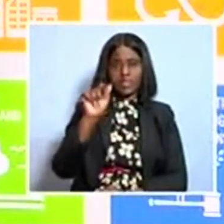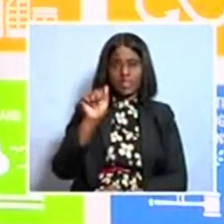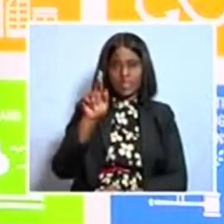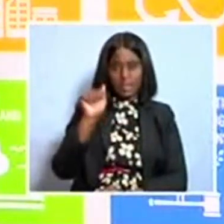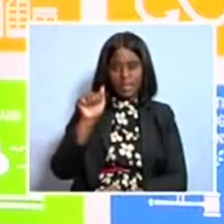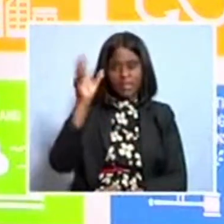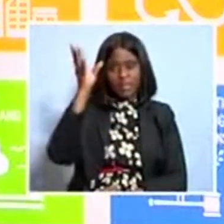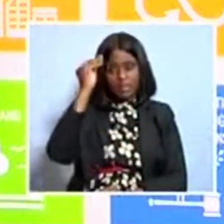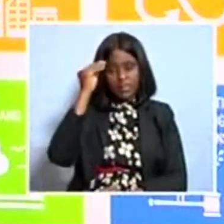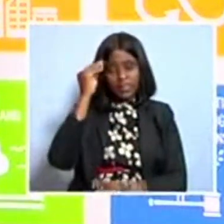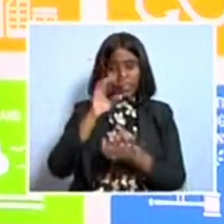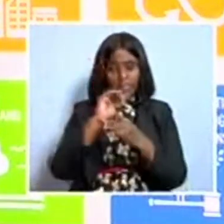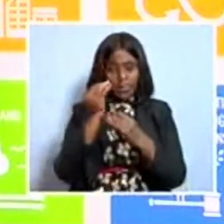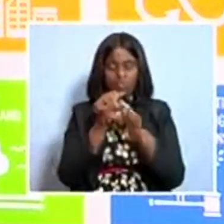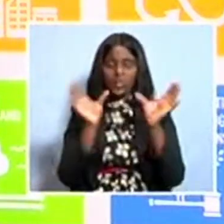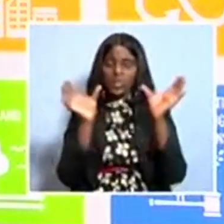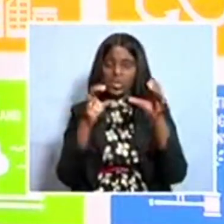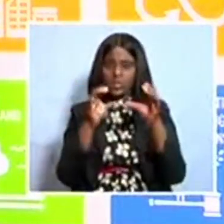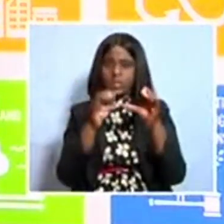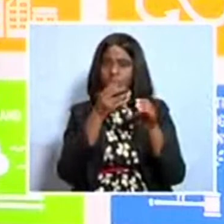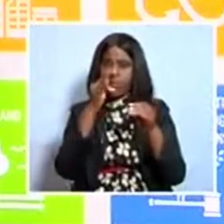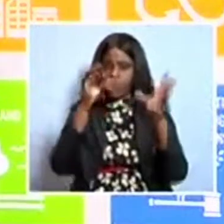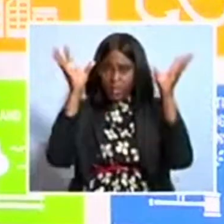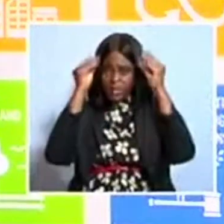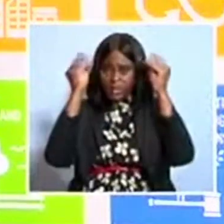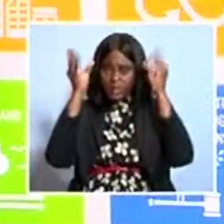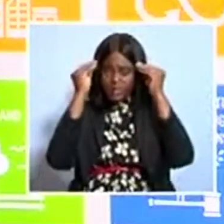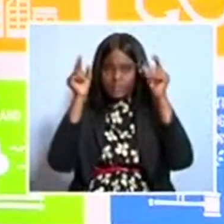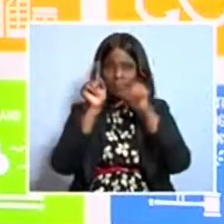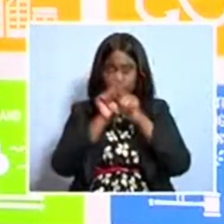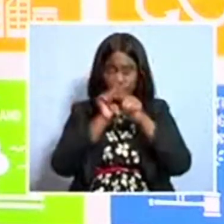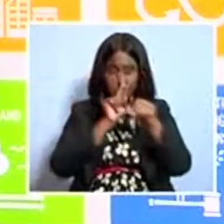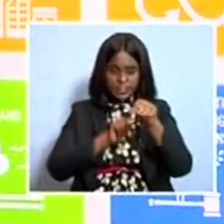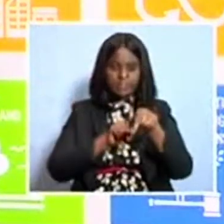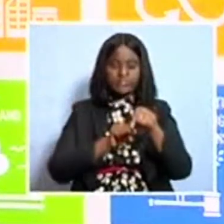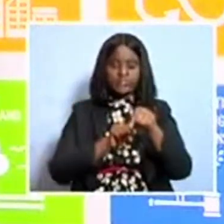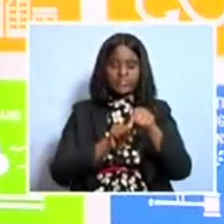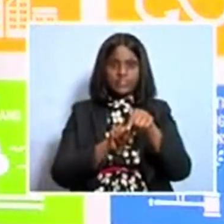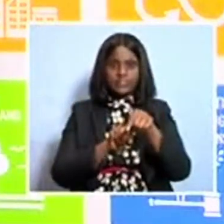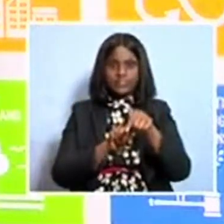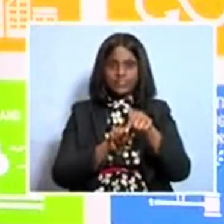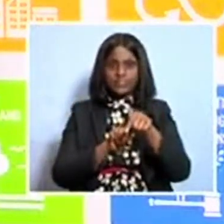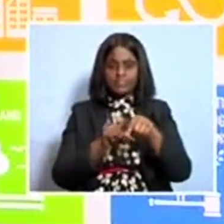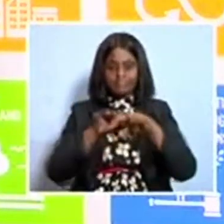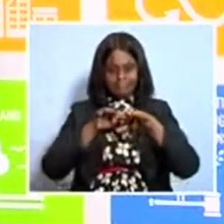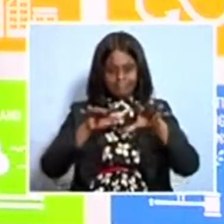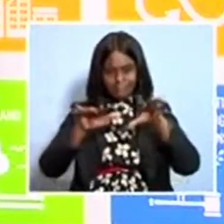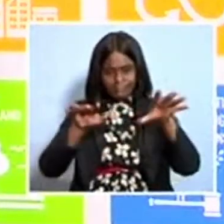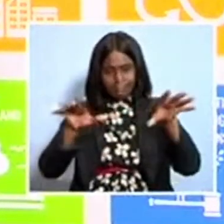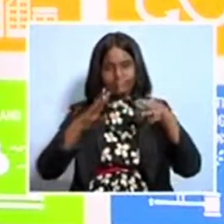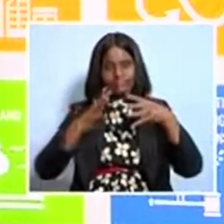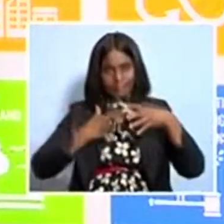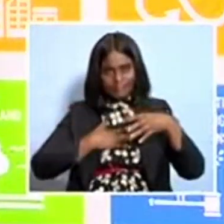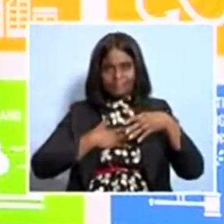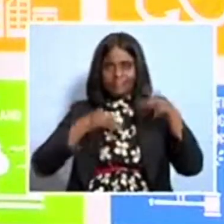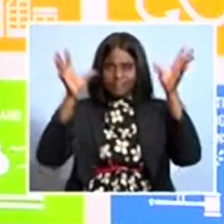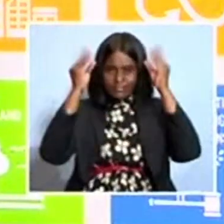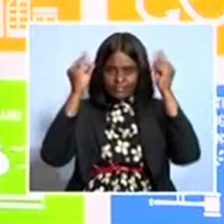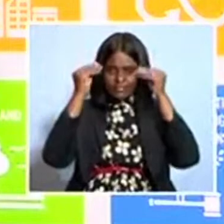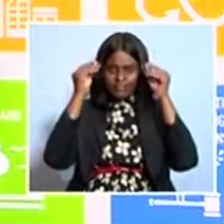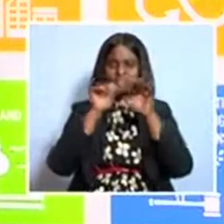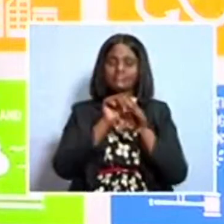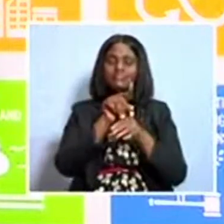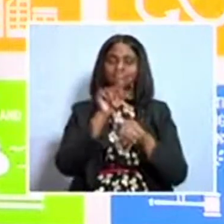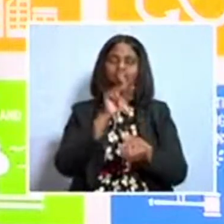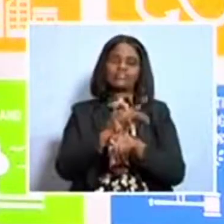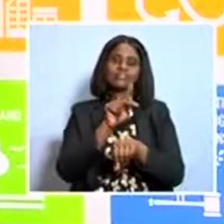experts, or Council of Experts, to actually roll out my experience on the same.